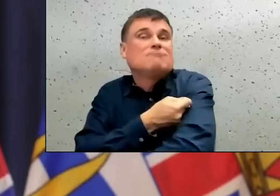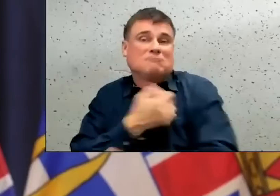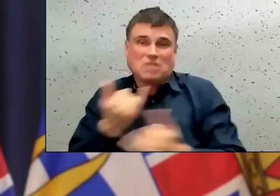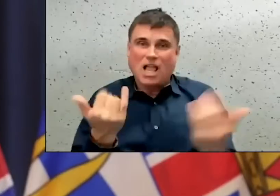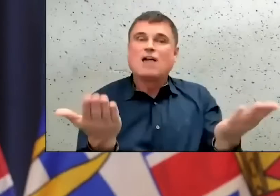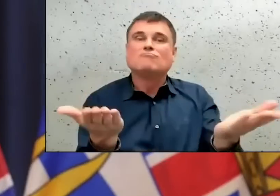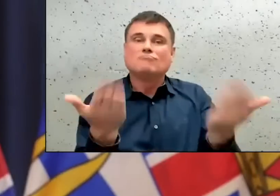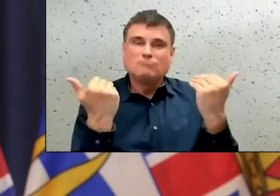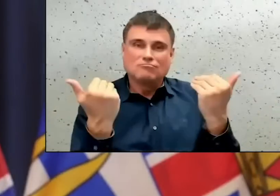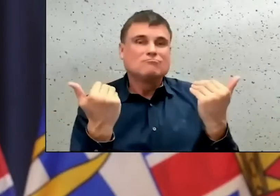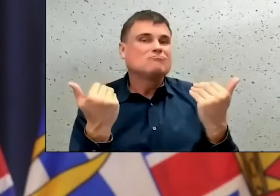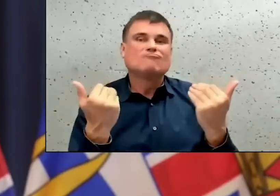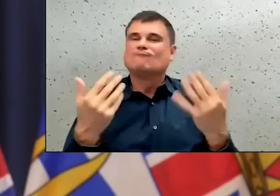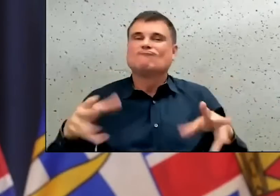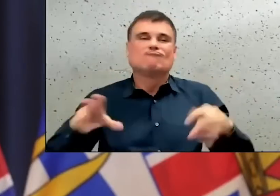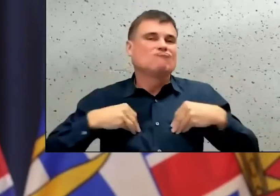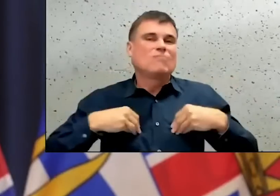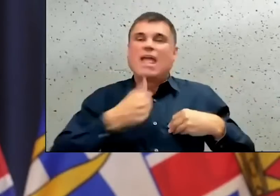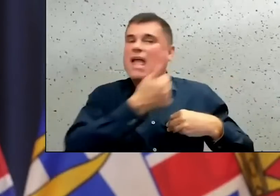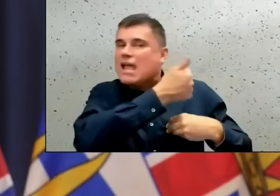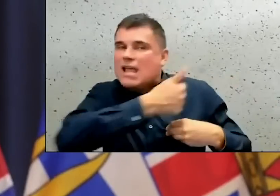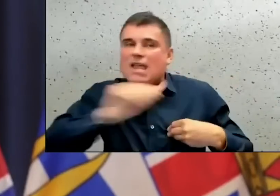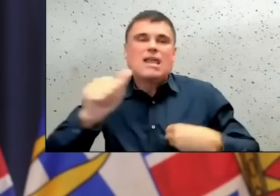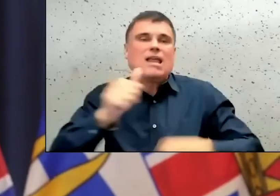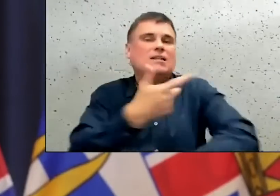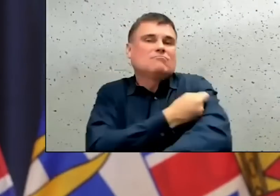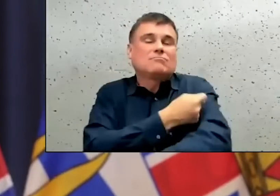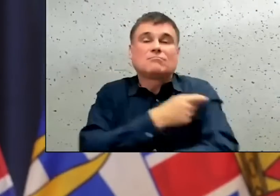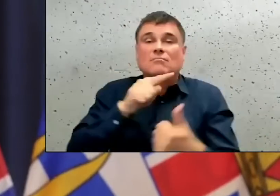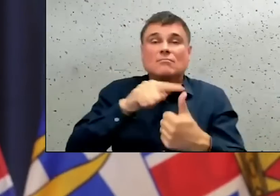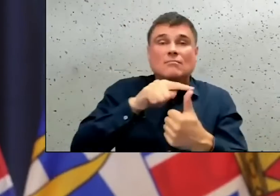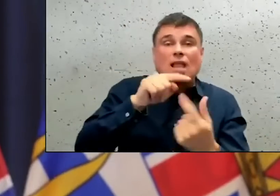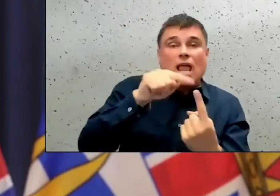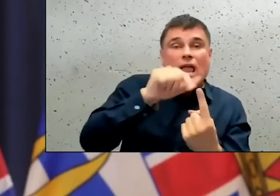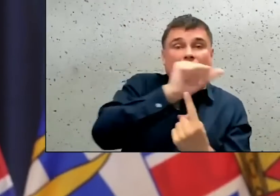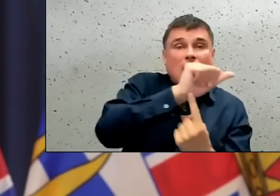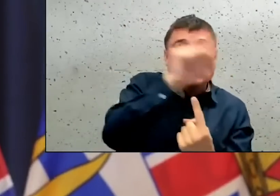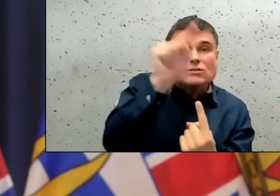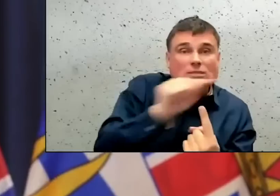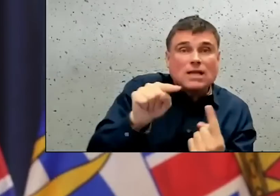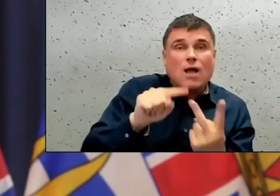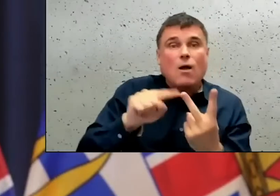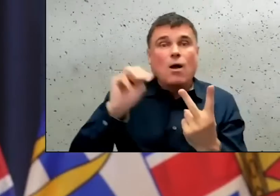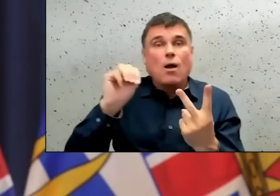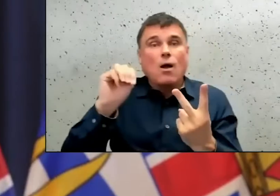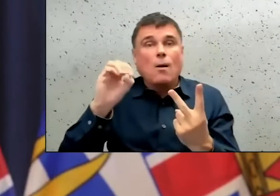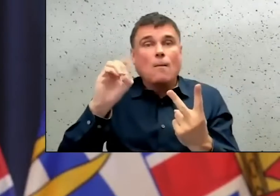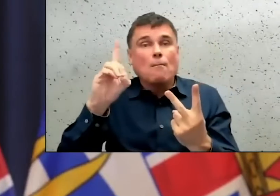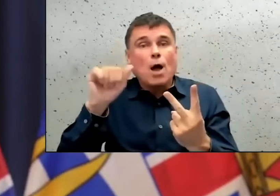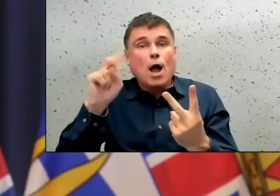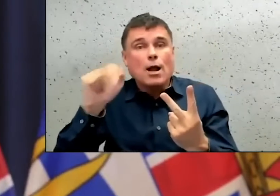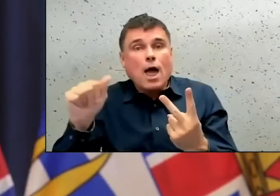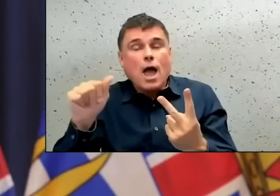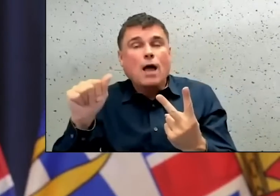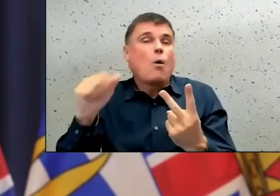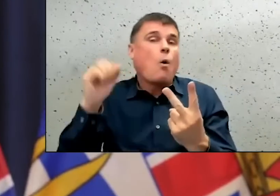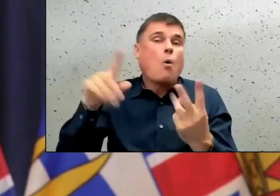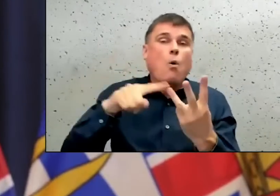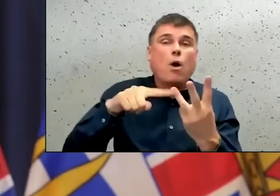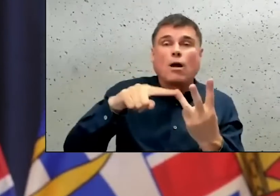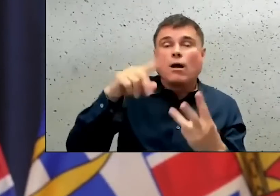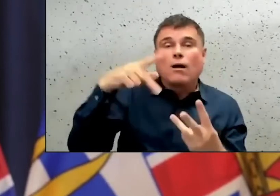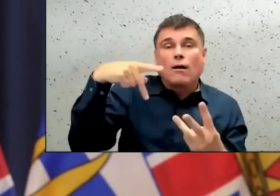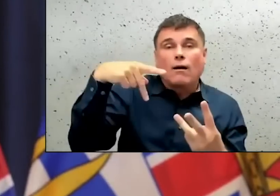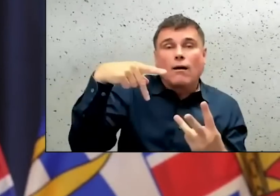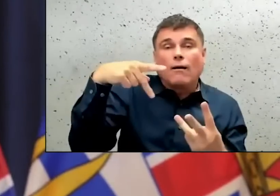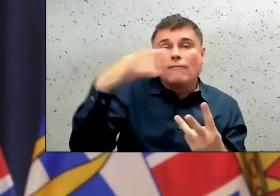that we've had here, including AstraZeneca and different mRNA doses. And I think it's a credit to the